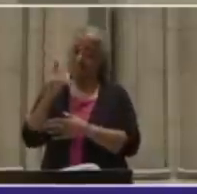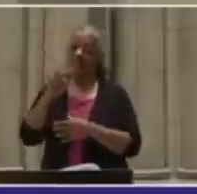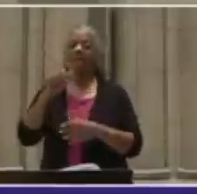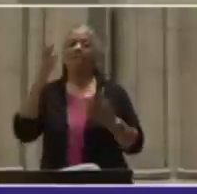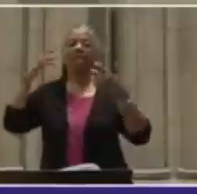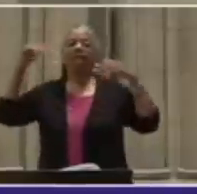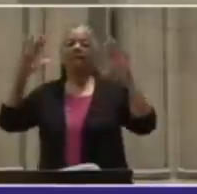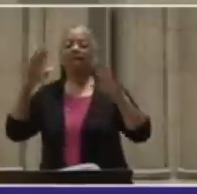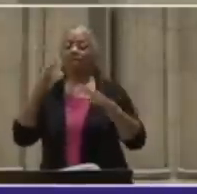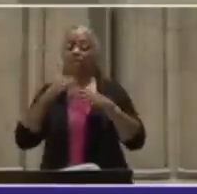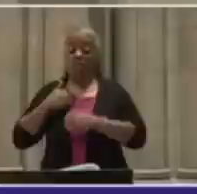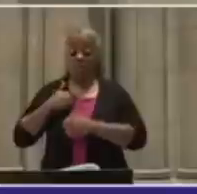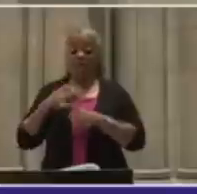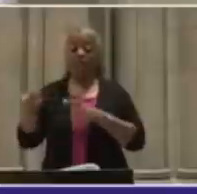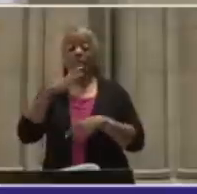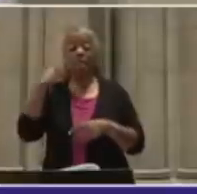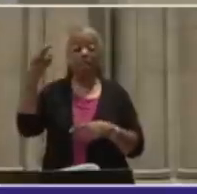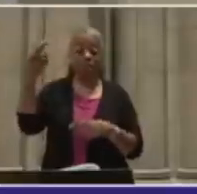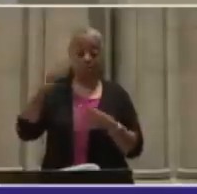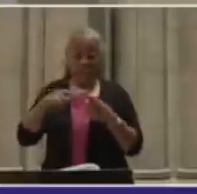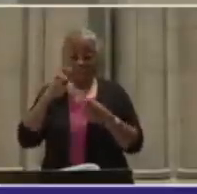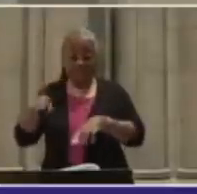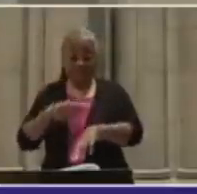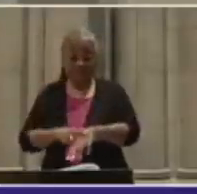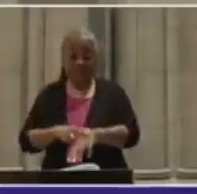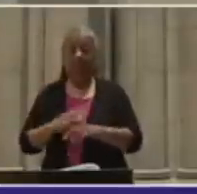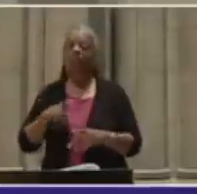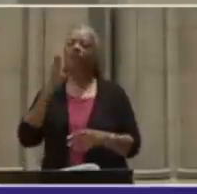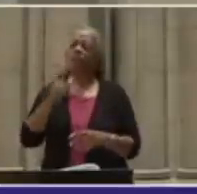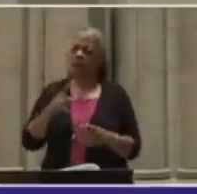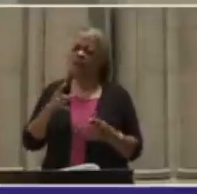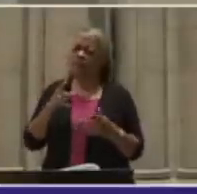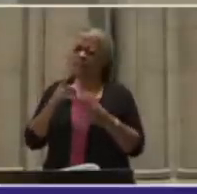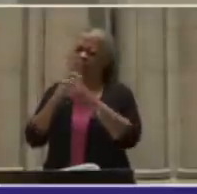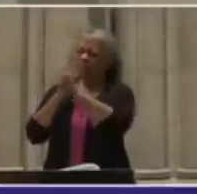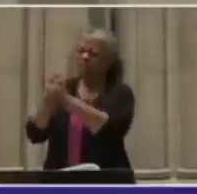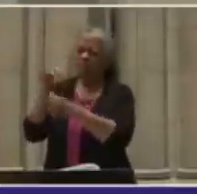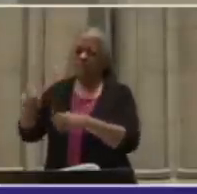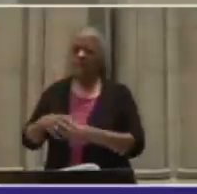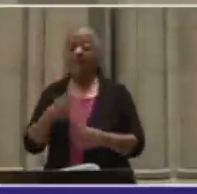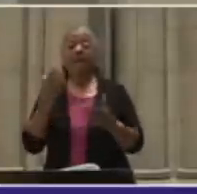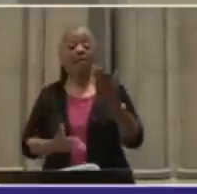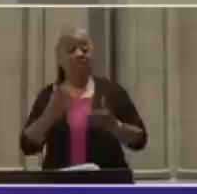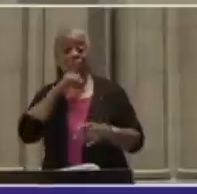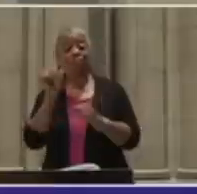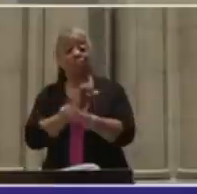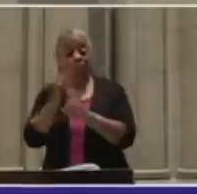the angel armies being your best friend as a nation. Well, live like it, and maybe it will